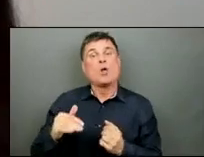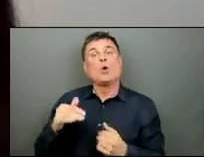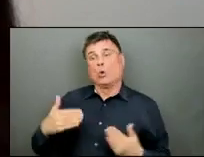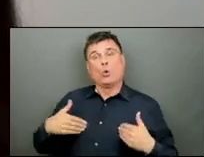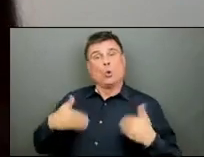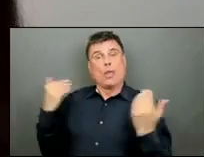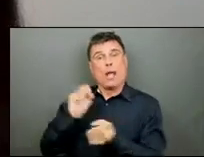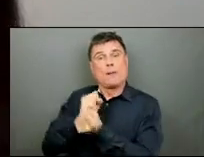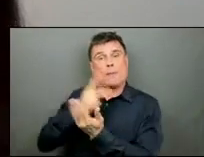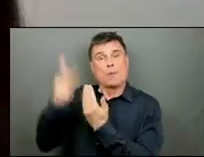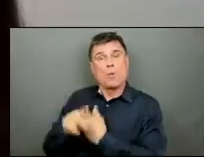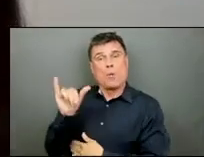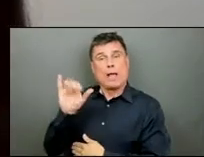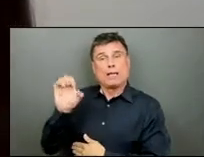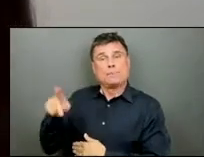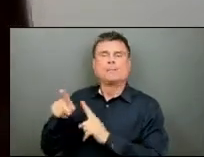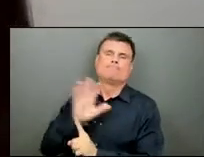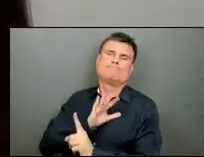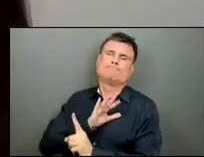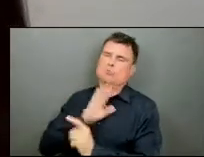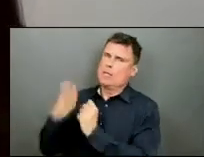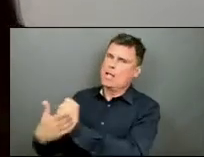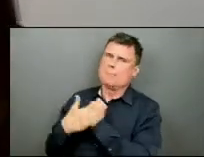program being announced today. Thank you so much.